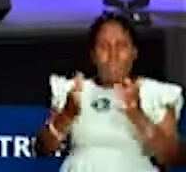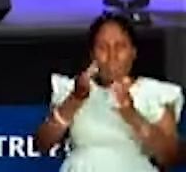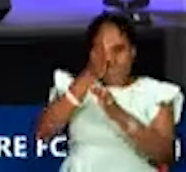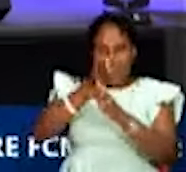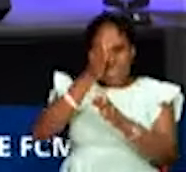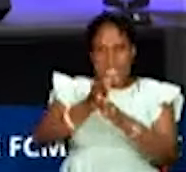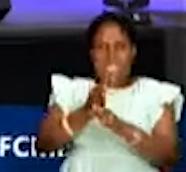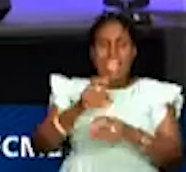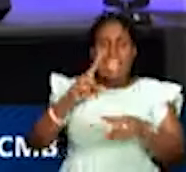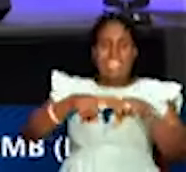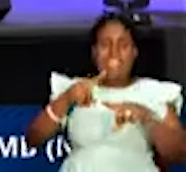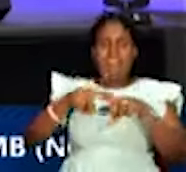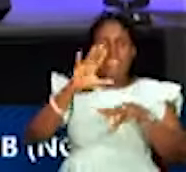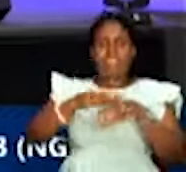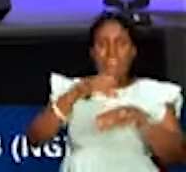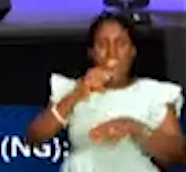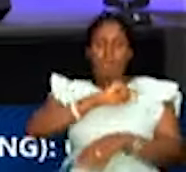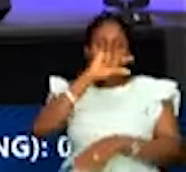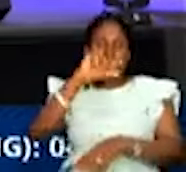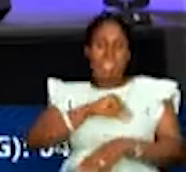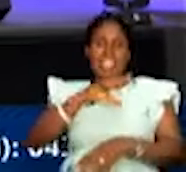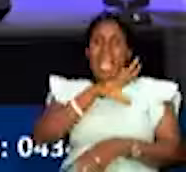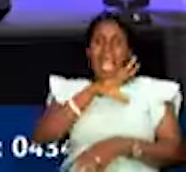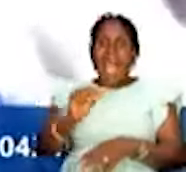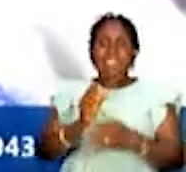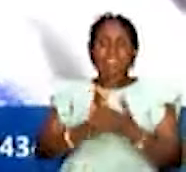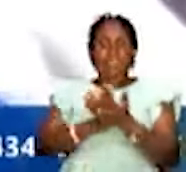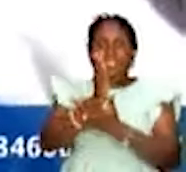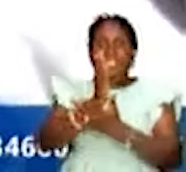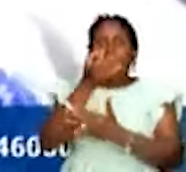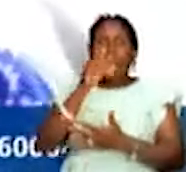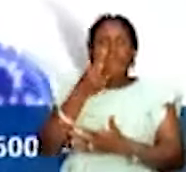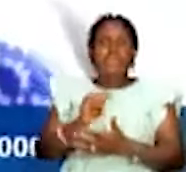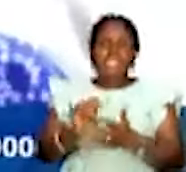the correctness of the spiritual information you hear.